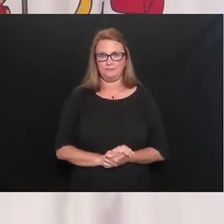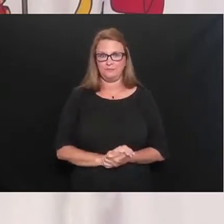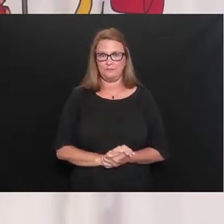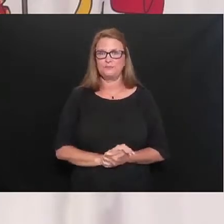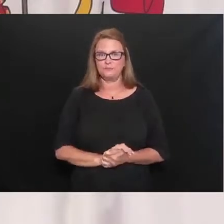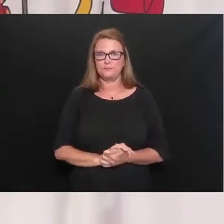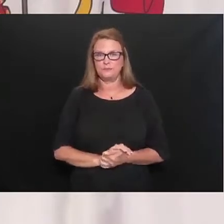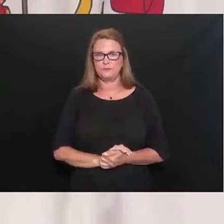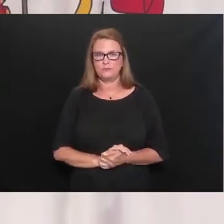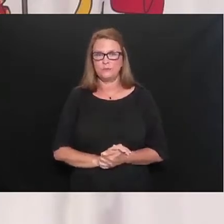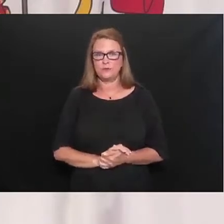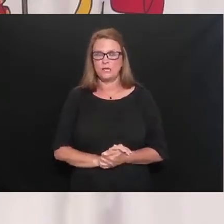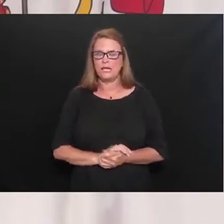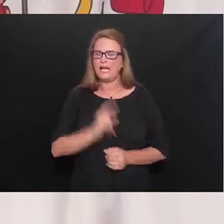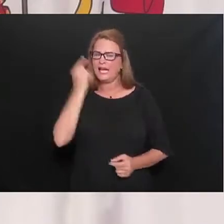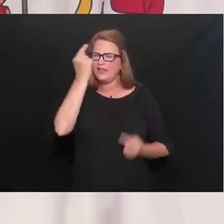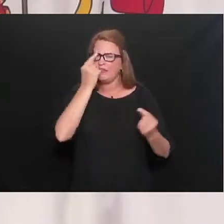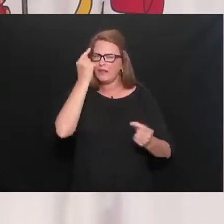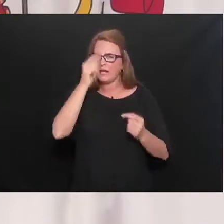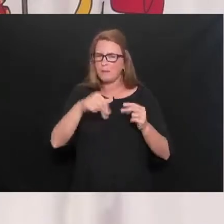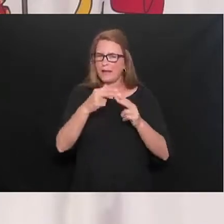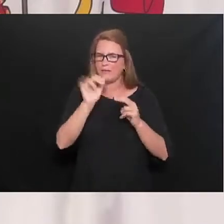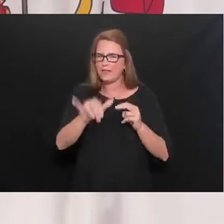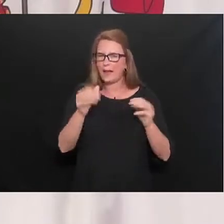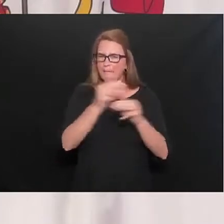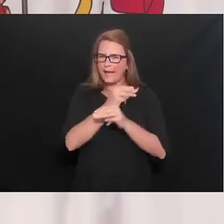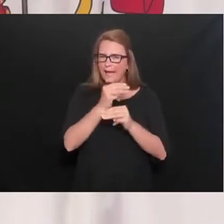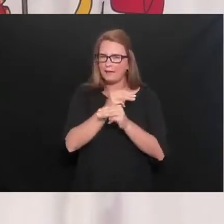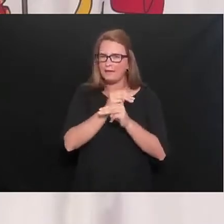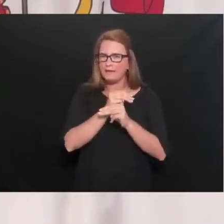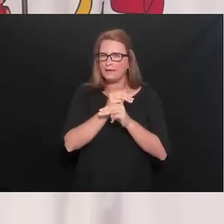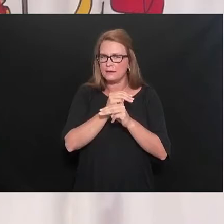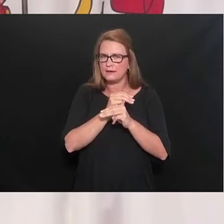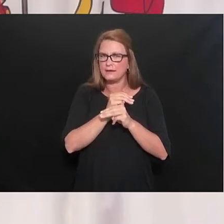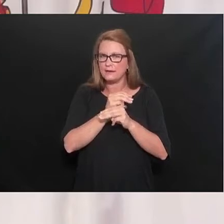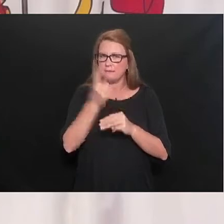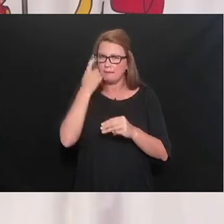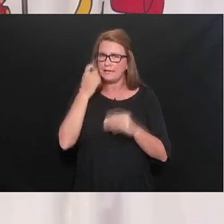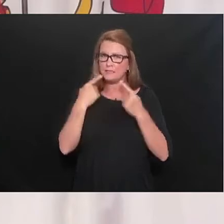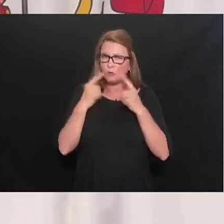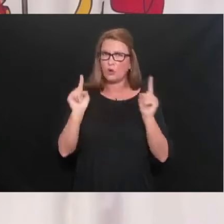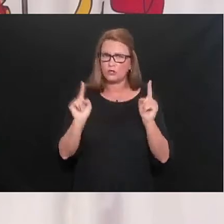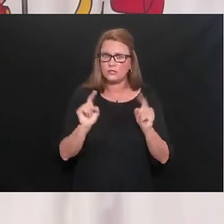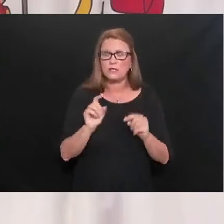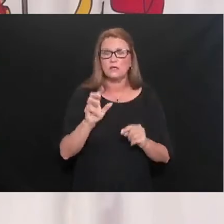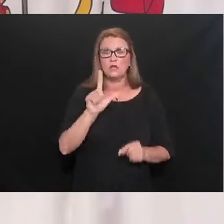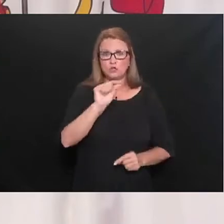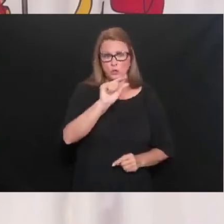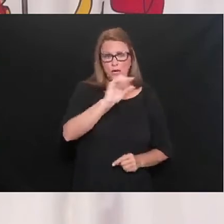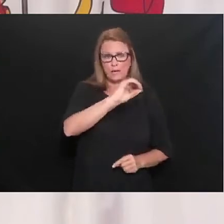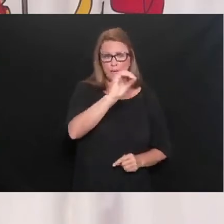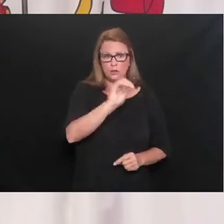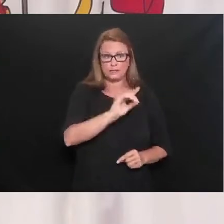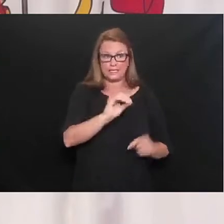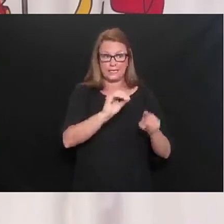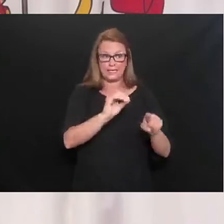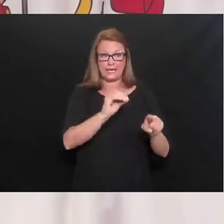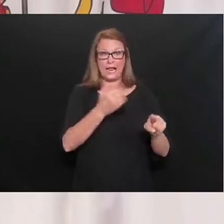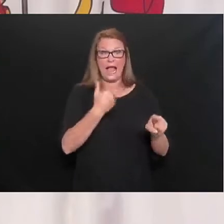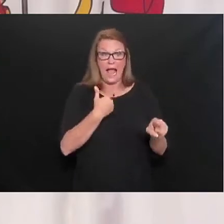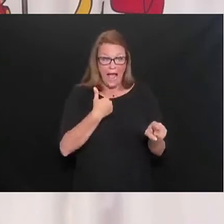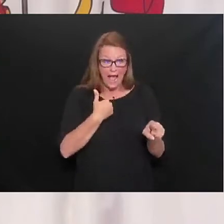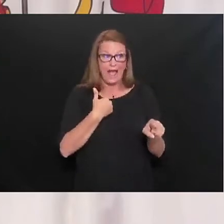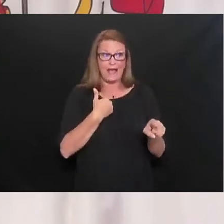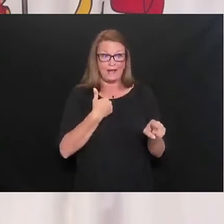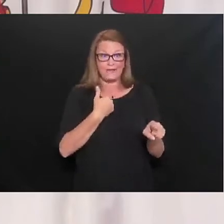whole process, because all this math works. If 20% of the people that are in the hospitals or there close